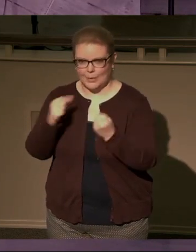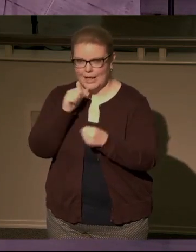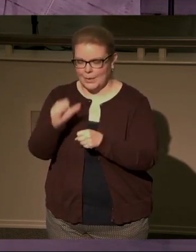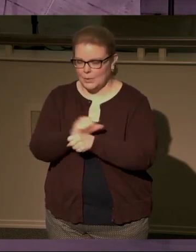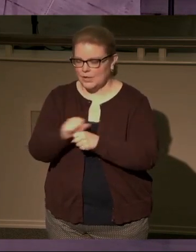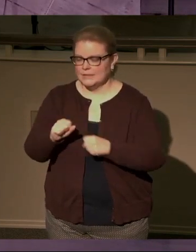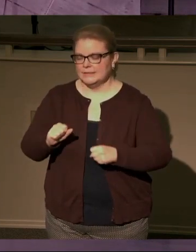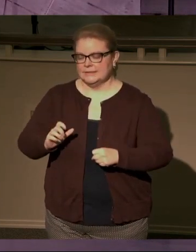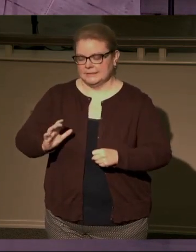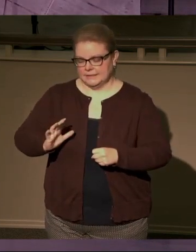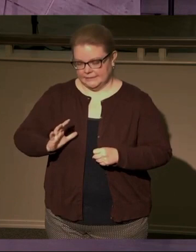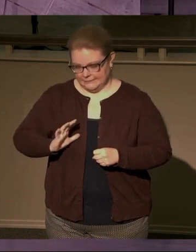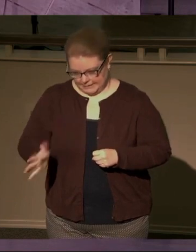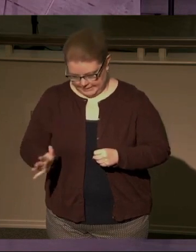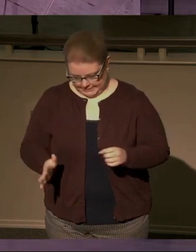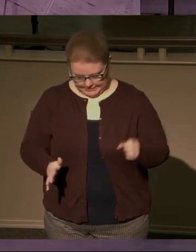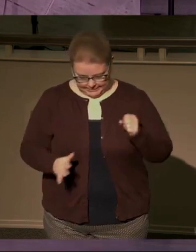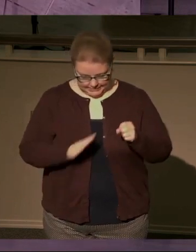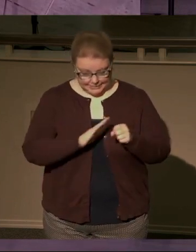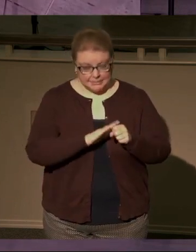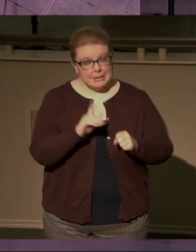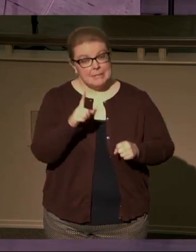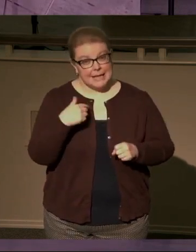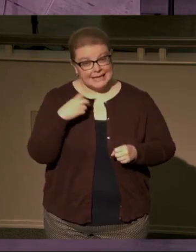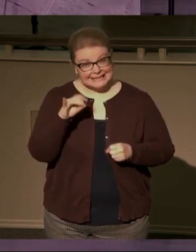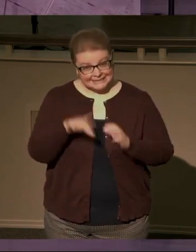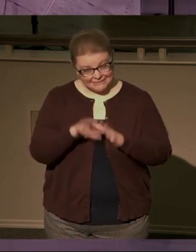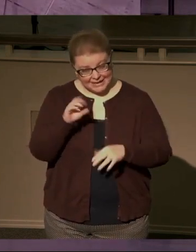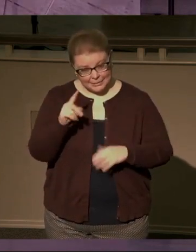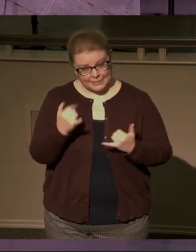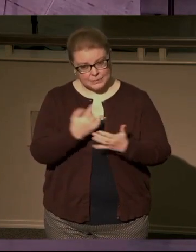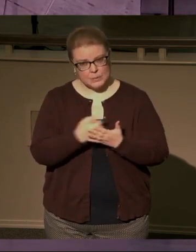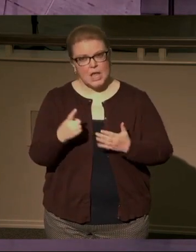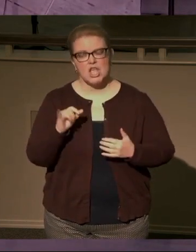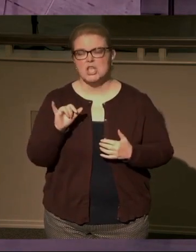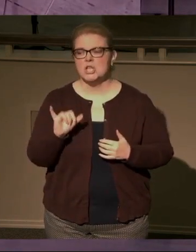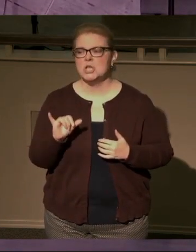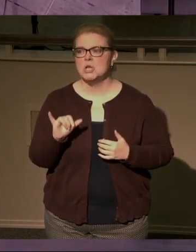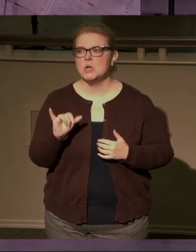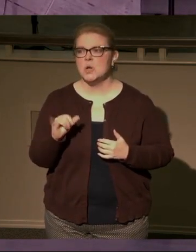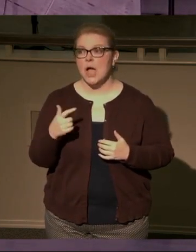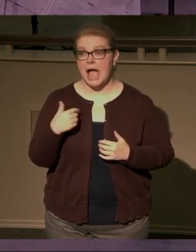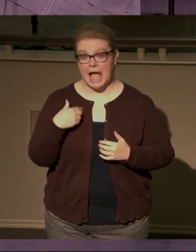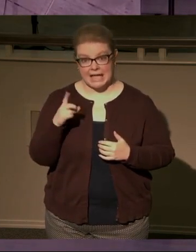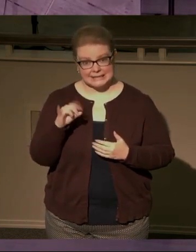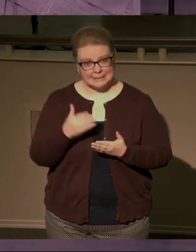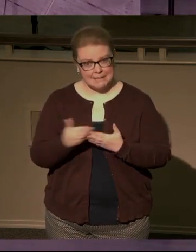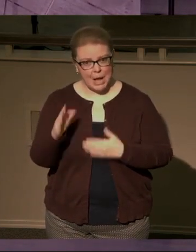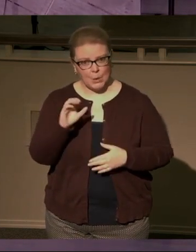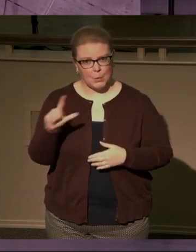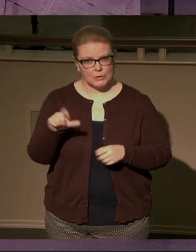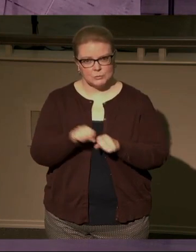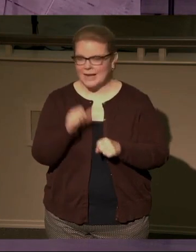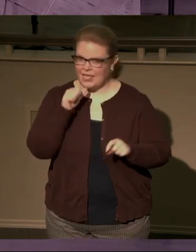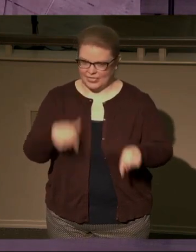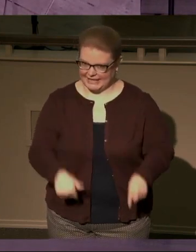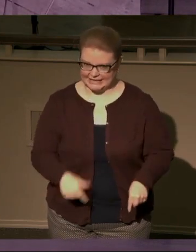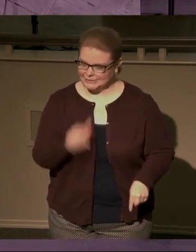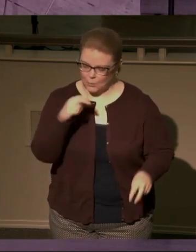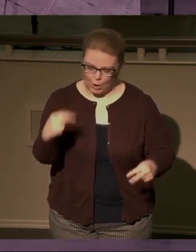reason. Although I did find out this week that I had inadvertently bought some really cool shoes. It's not these. Don't look.